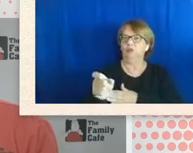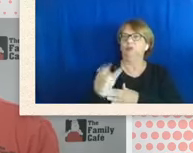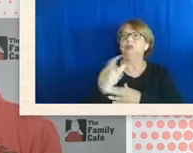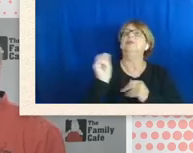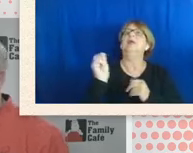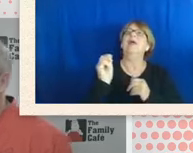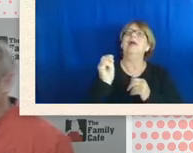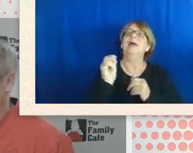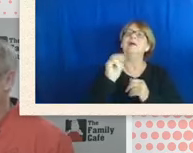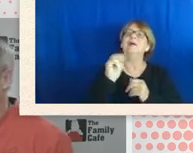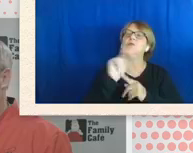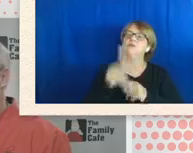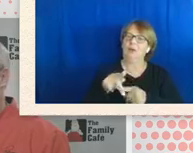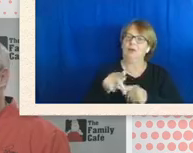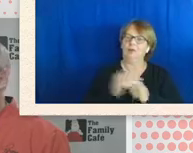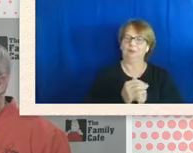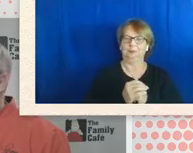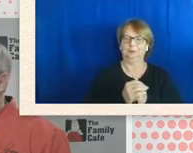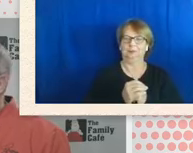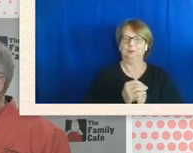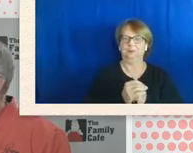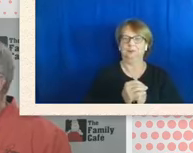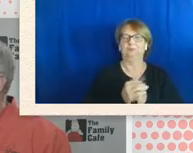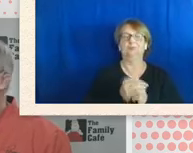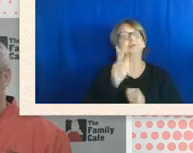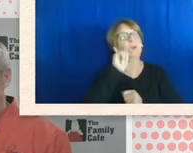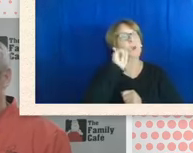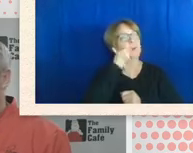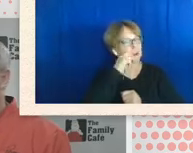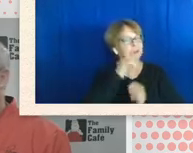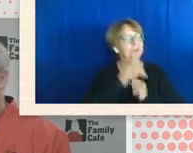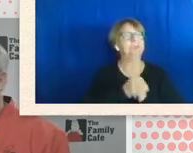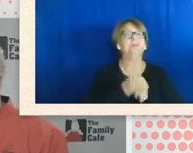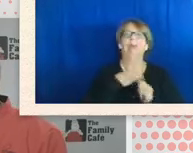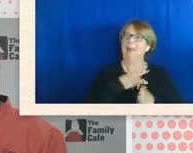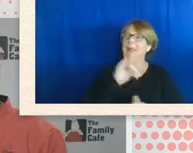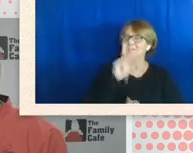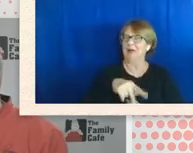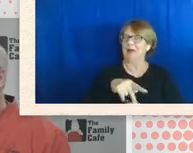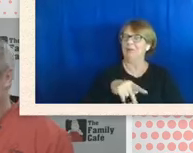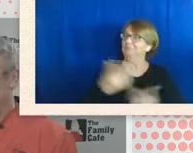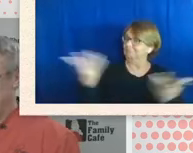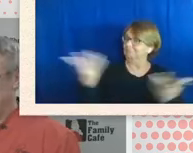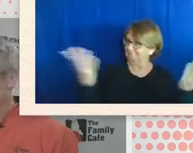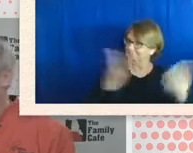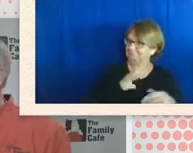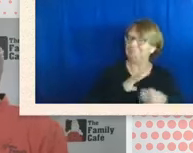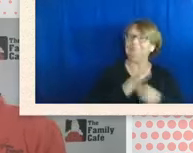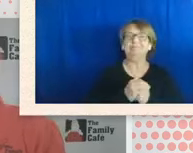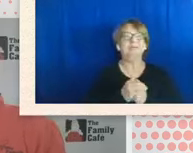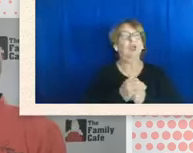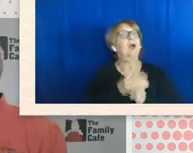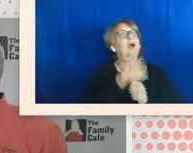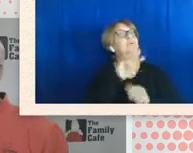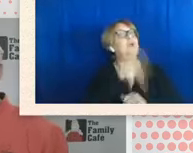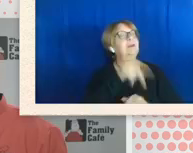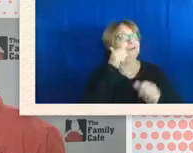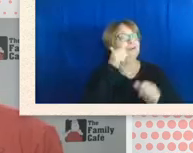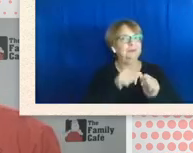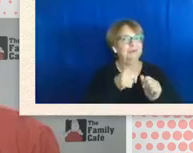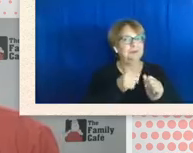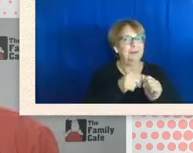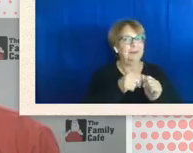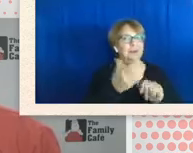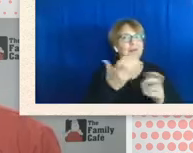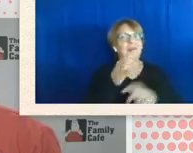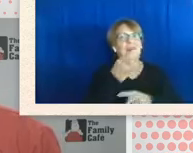pack. Very cool. I like prizes. There you go. Speaking of prizes, remember, if you want a free gift, we